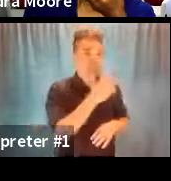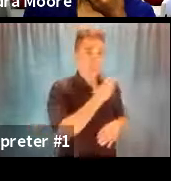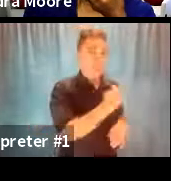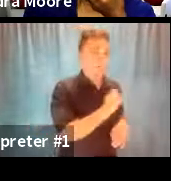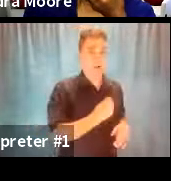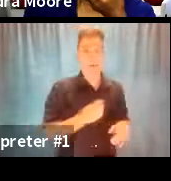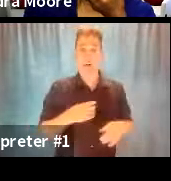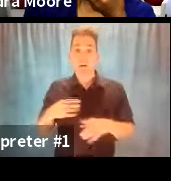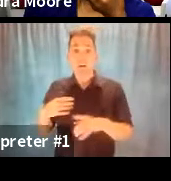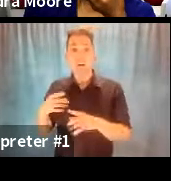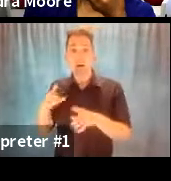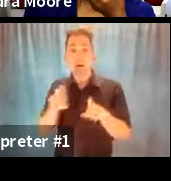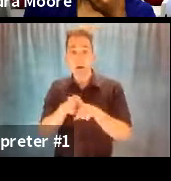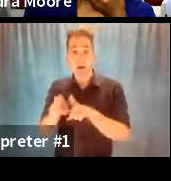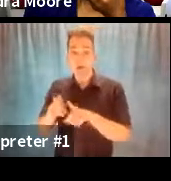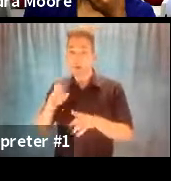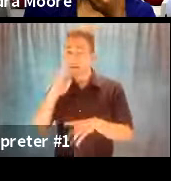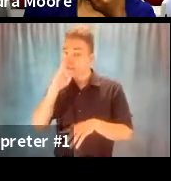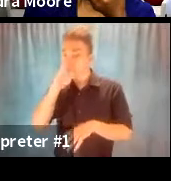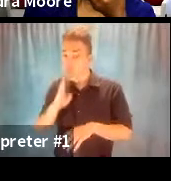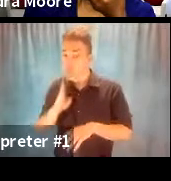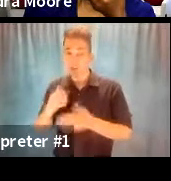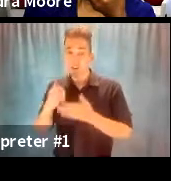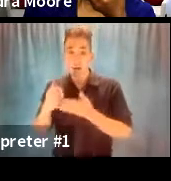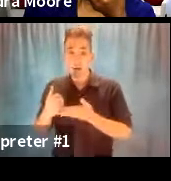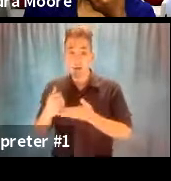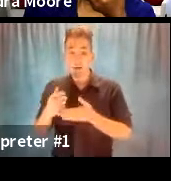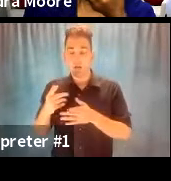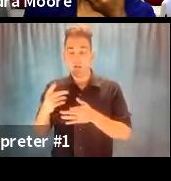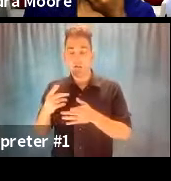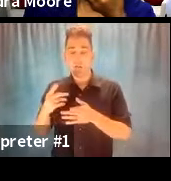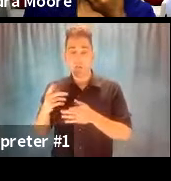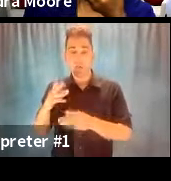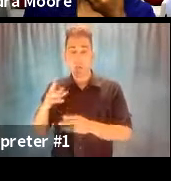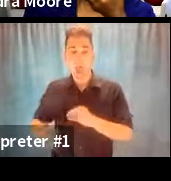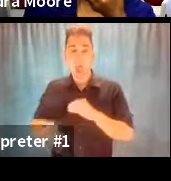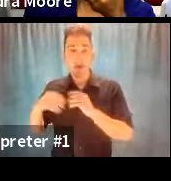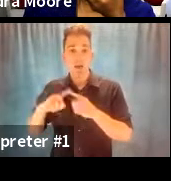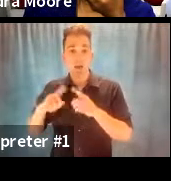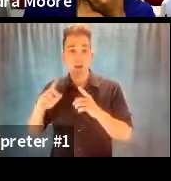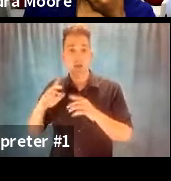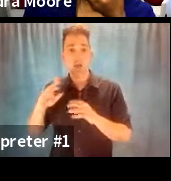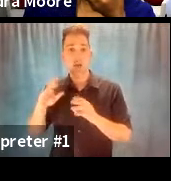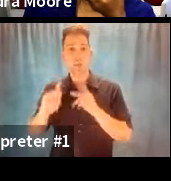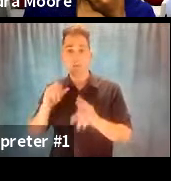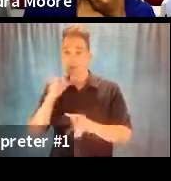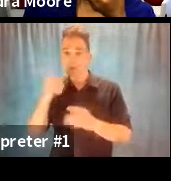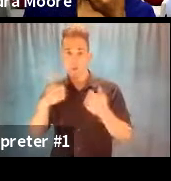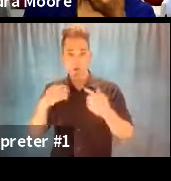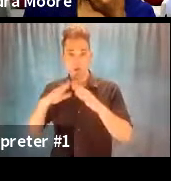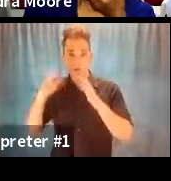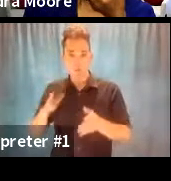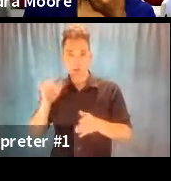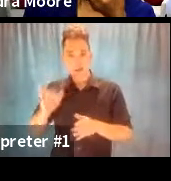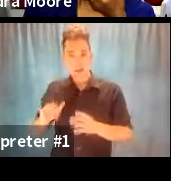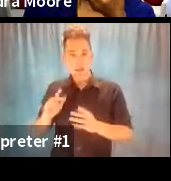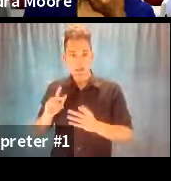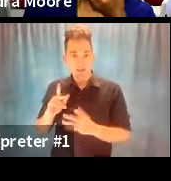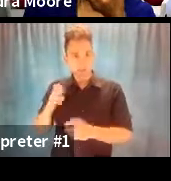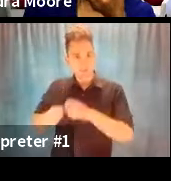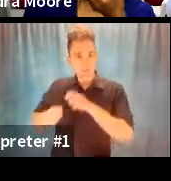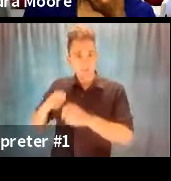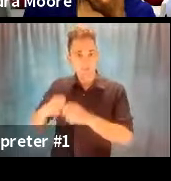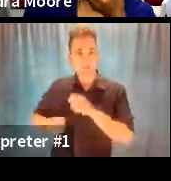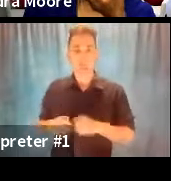homeless population, but also increasing the housing instability among families with children as the school year comes to a close. It